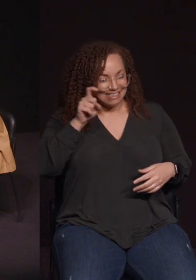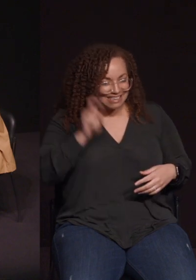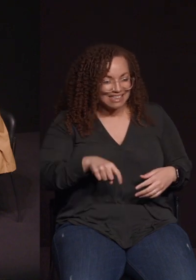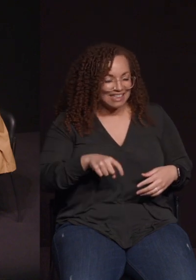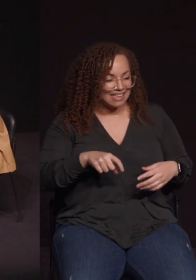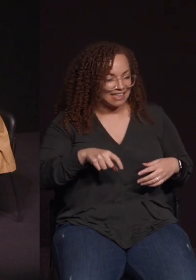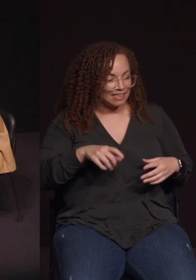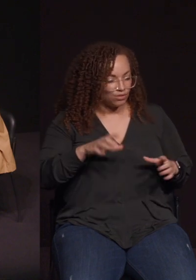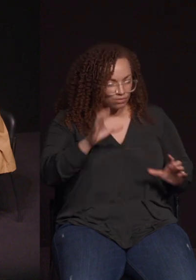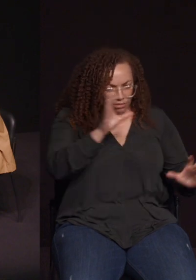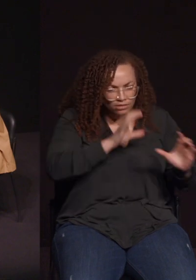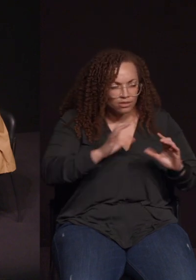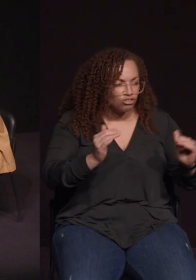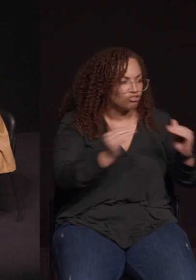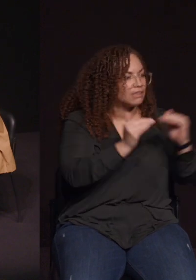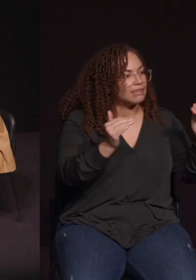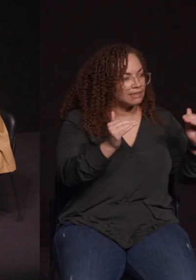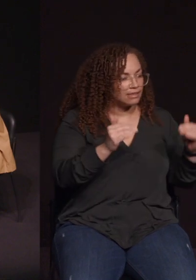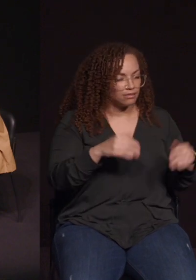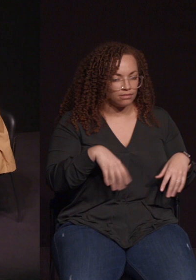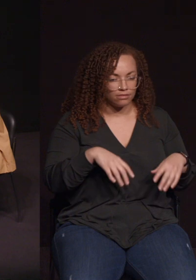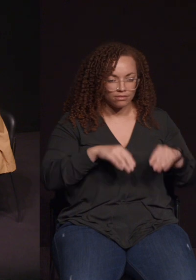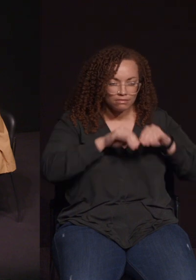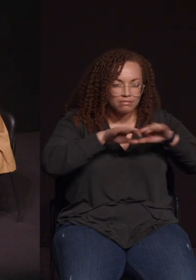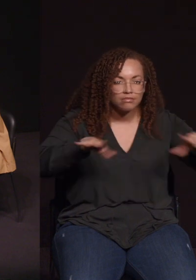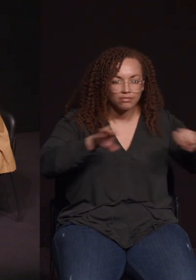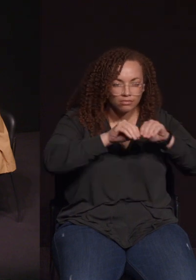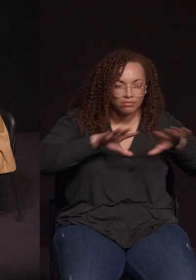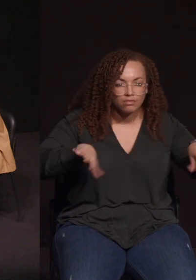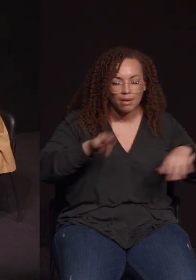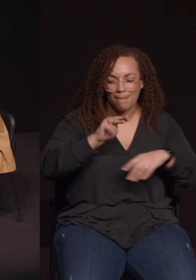justice and to keep Mike's name out there.